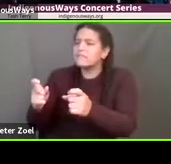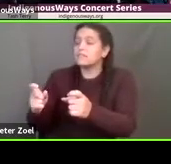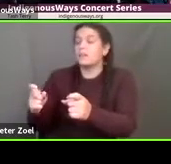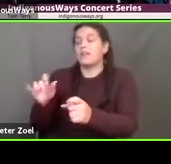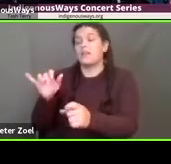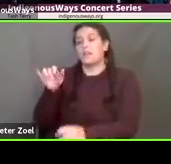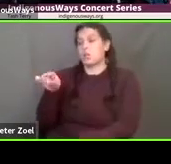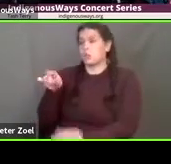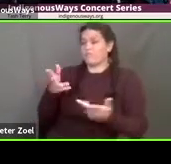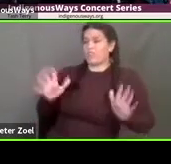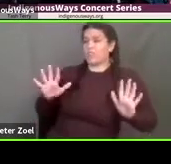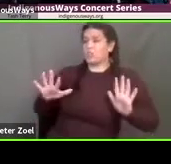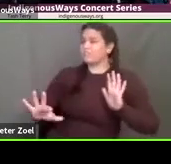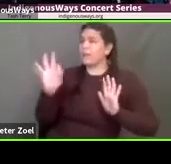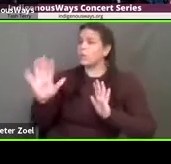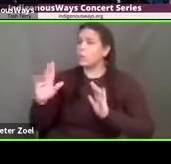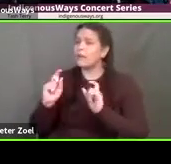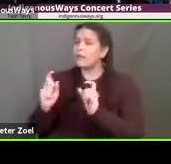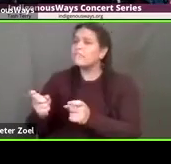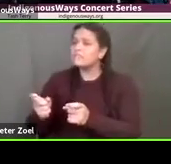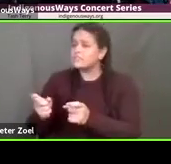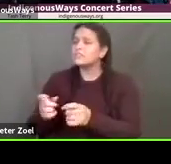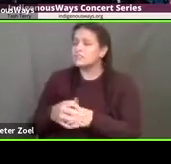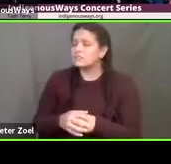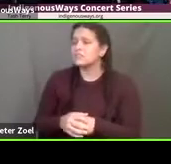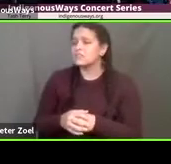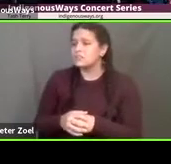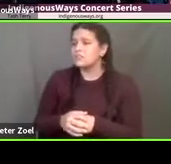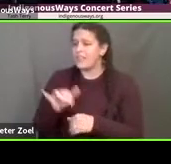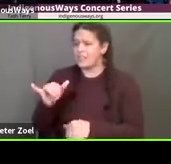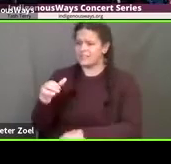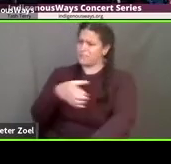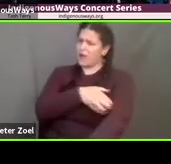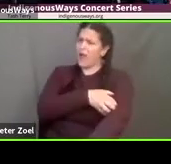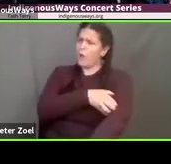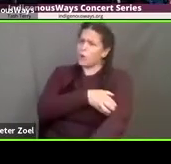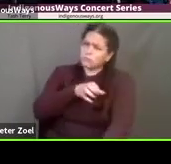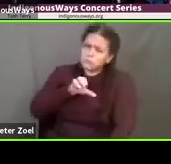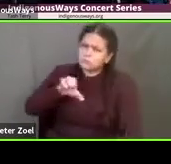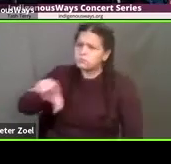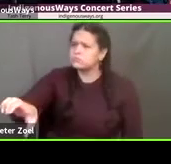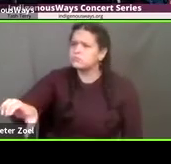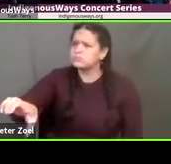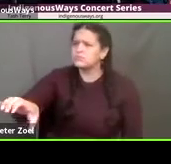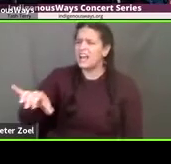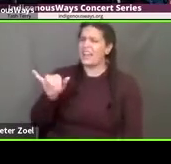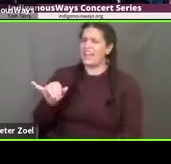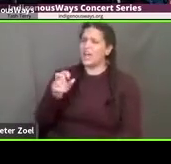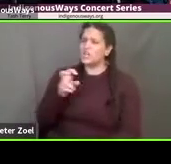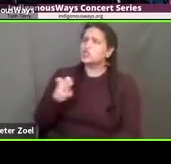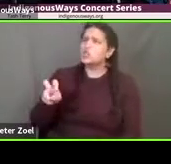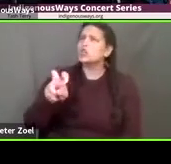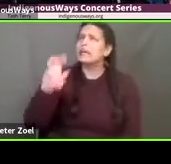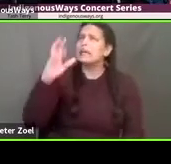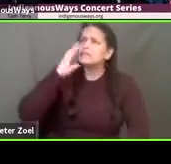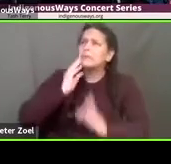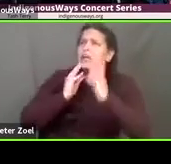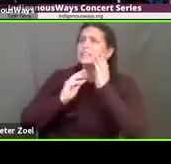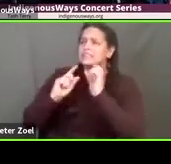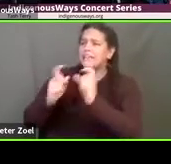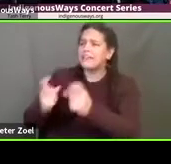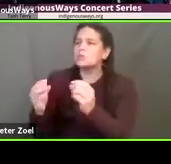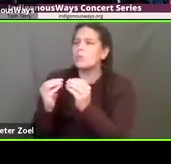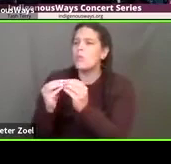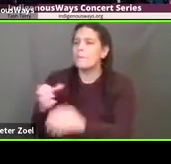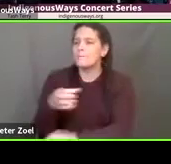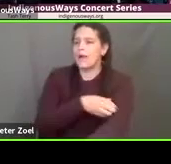that's beautiful, and there's so much power in it. And the thing is, that journey gives you so much more power than if